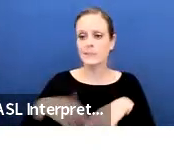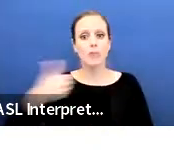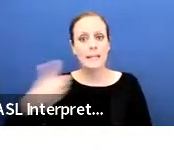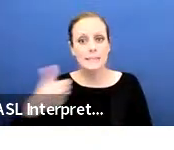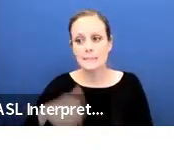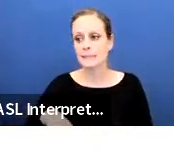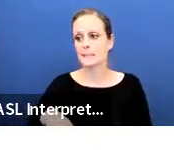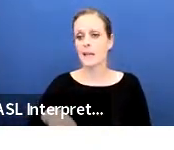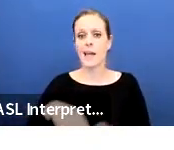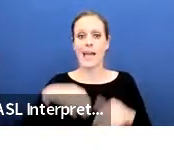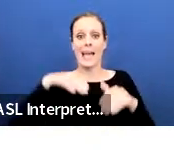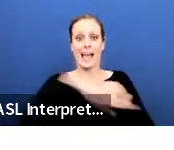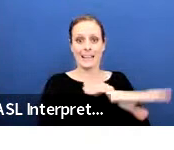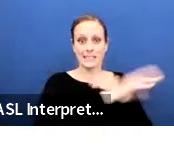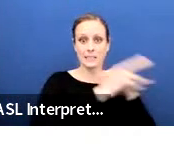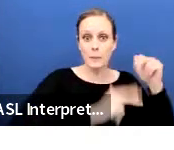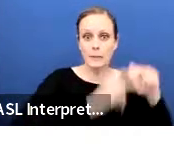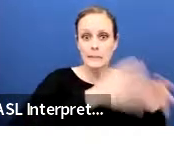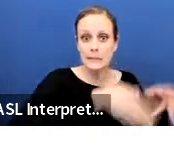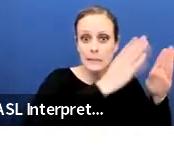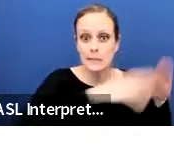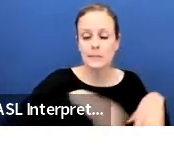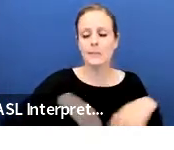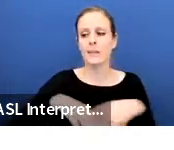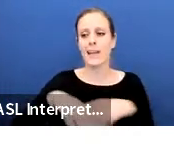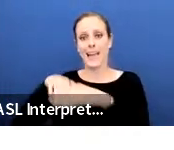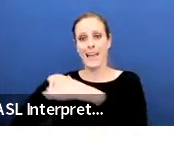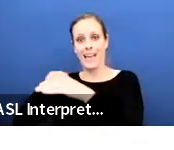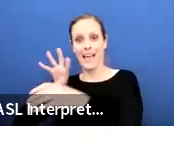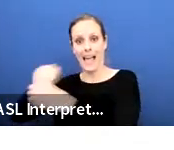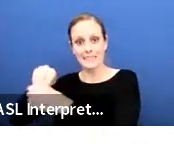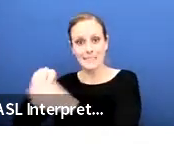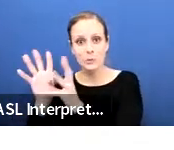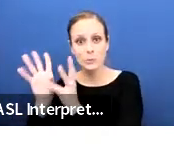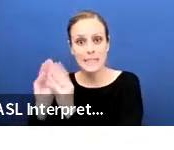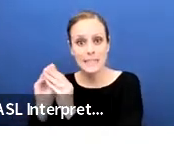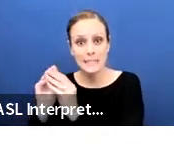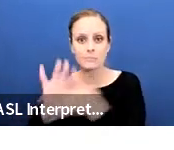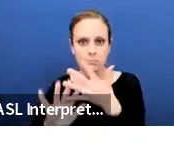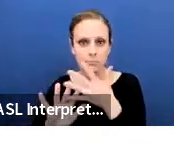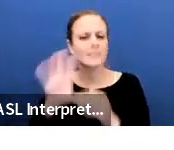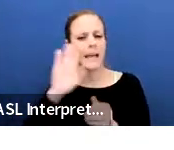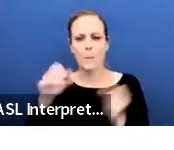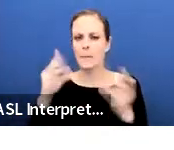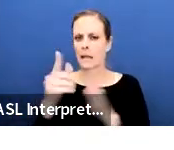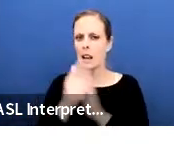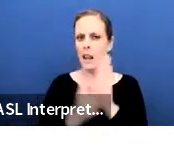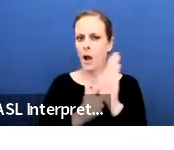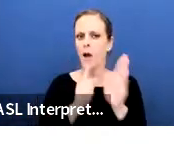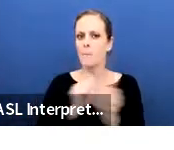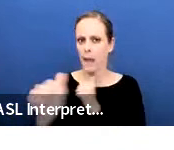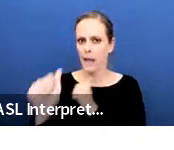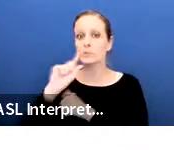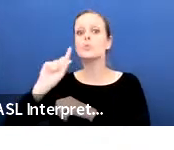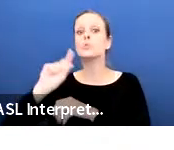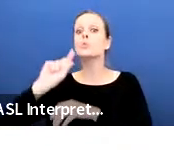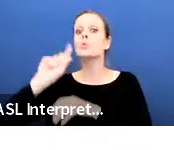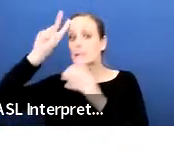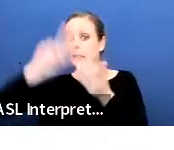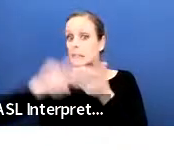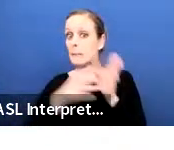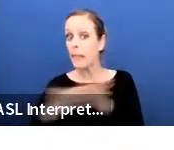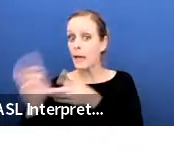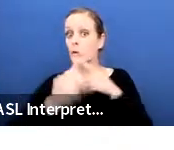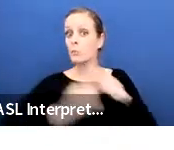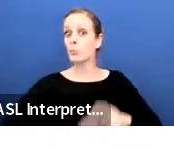access to meetings. Or I know there's a bunch of laws that are intended to protect